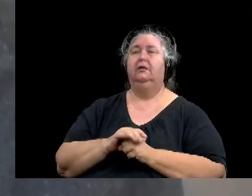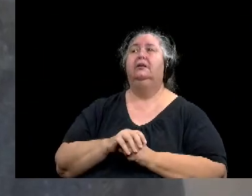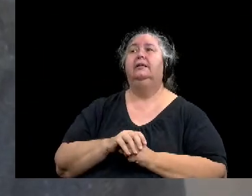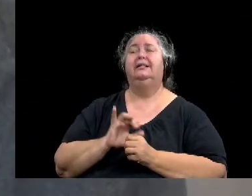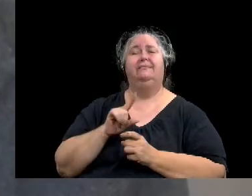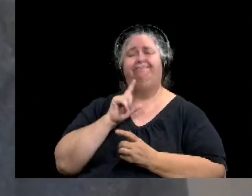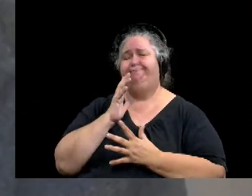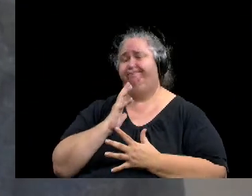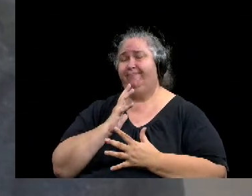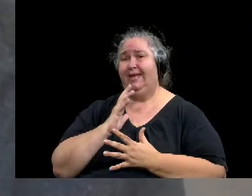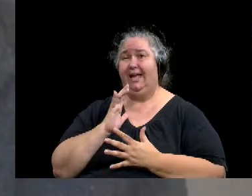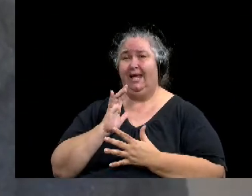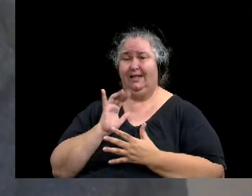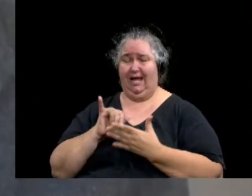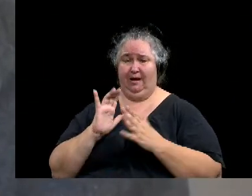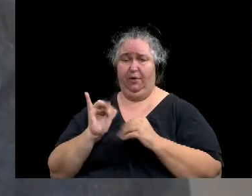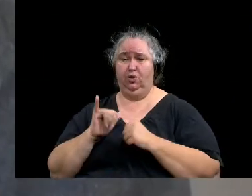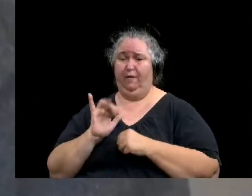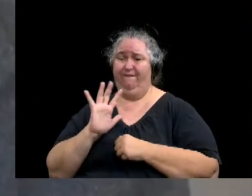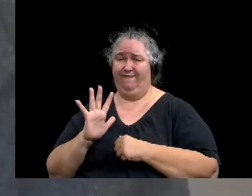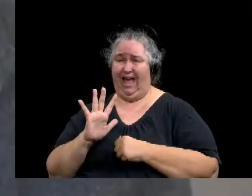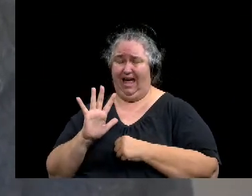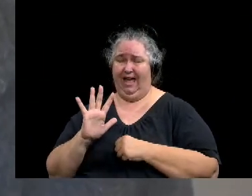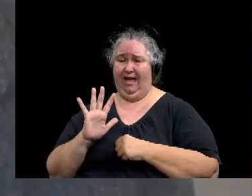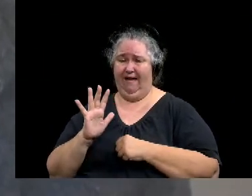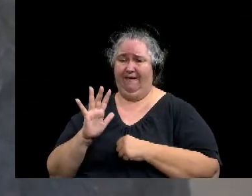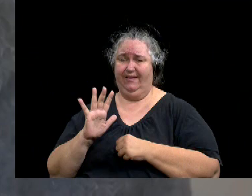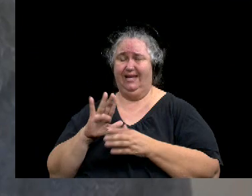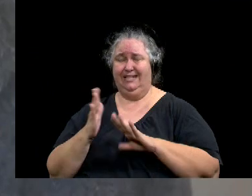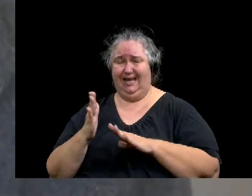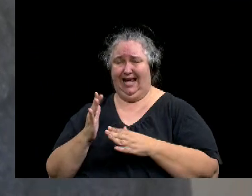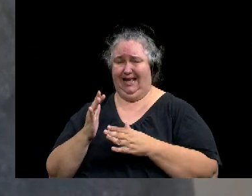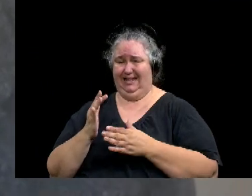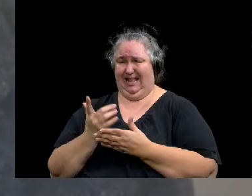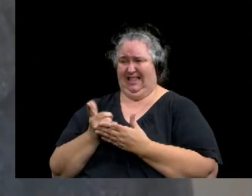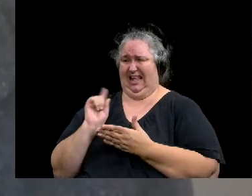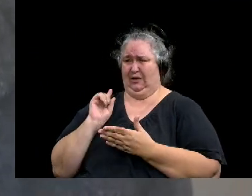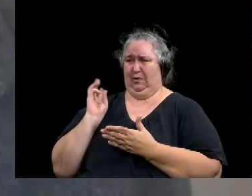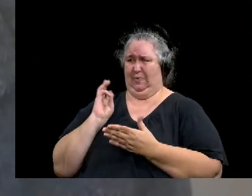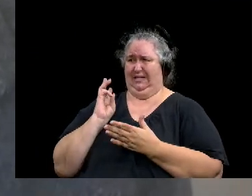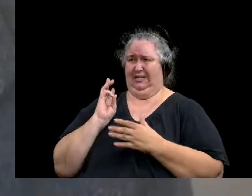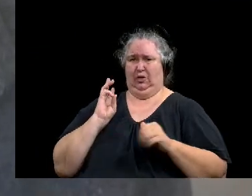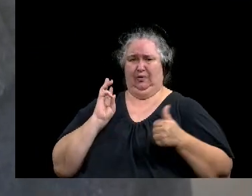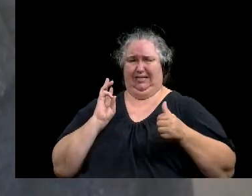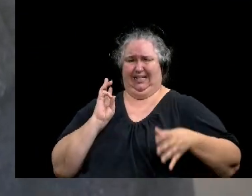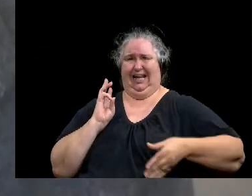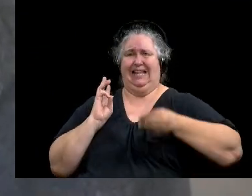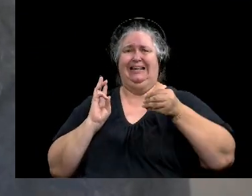This compares to 5 deaths reported at this time last week. So 15 additional